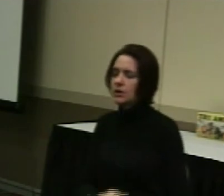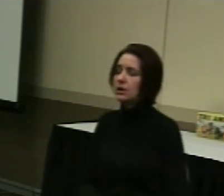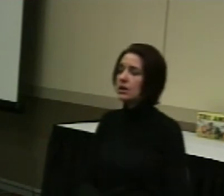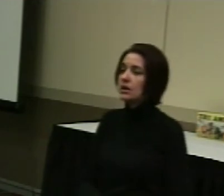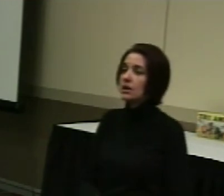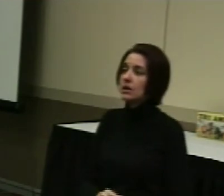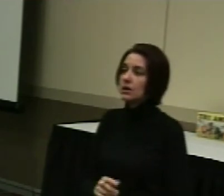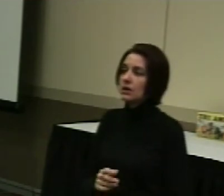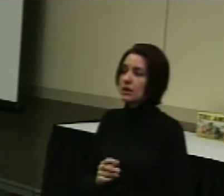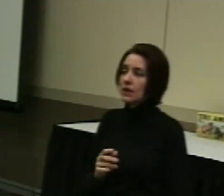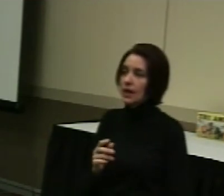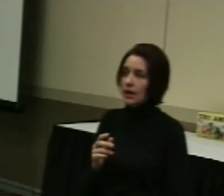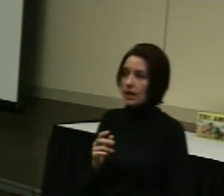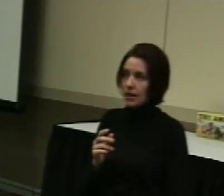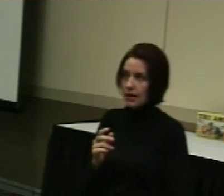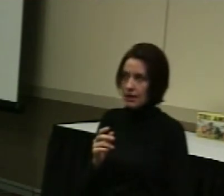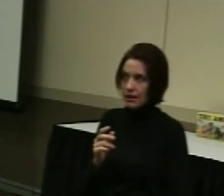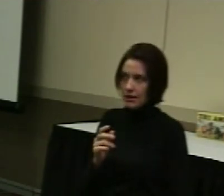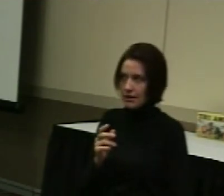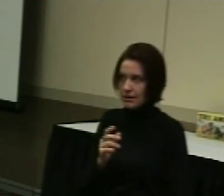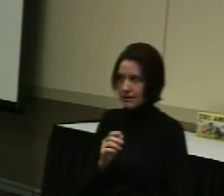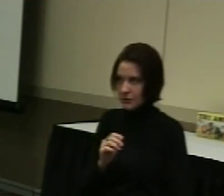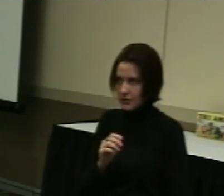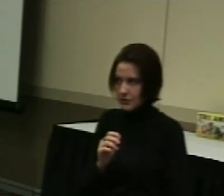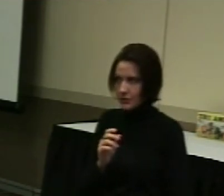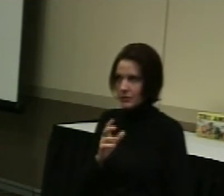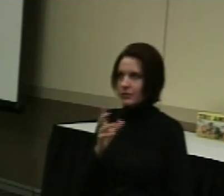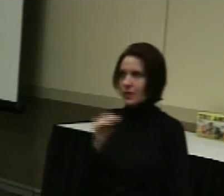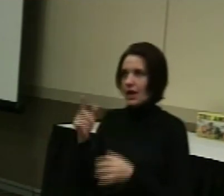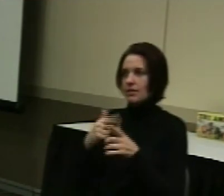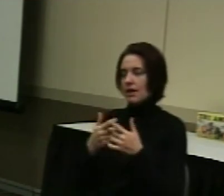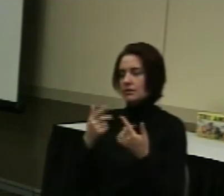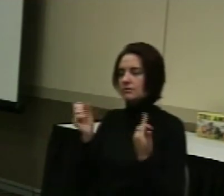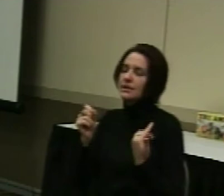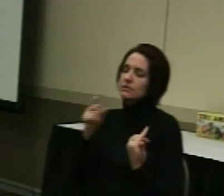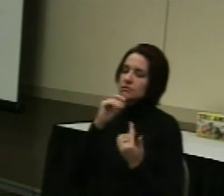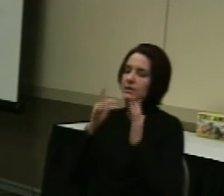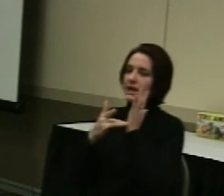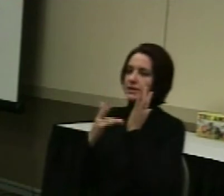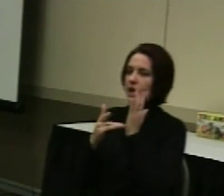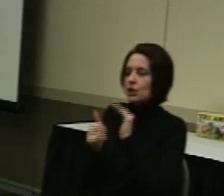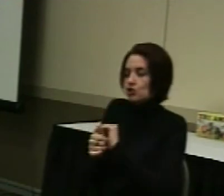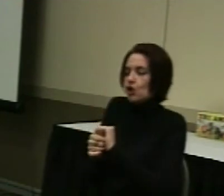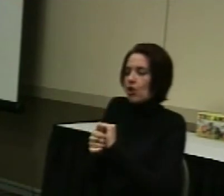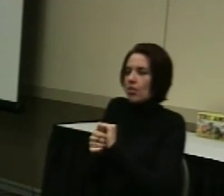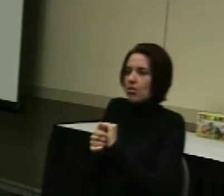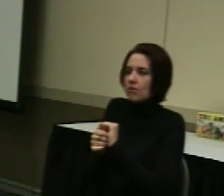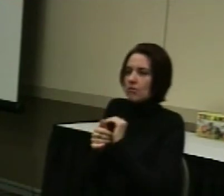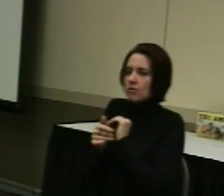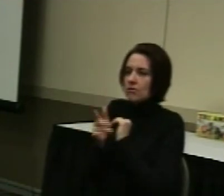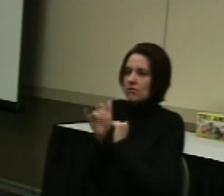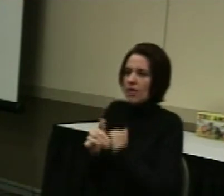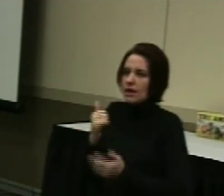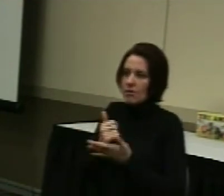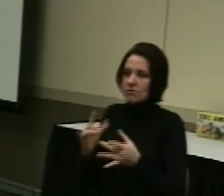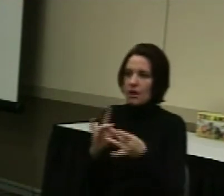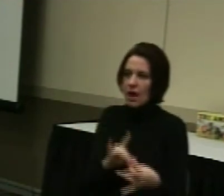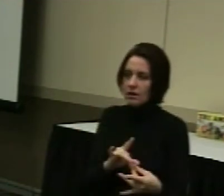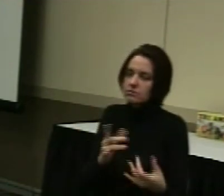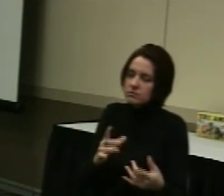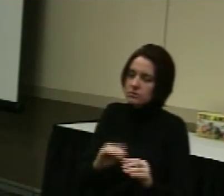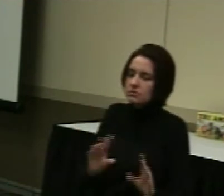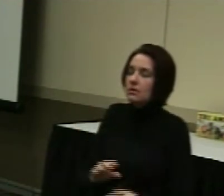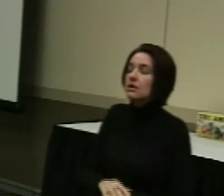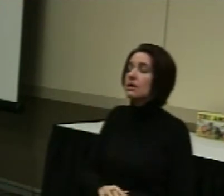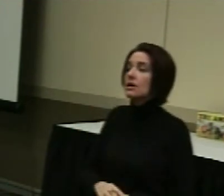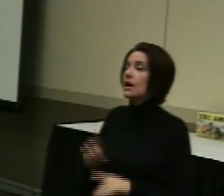know, yes, the technology, you know, the turtle technology did the connecting. Other